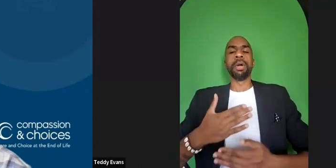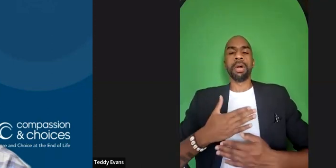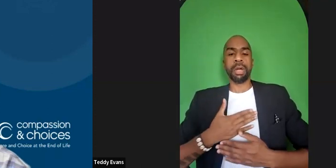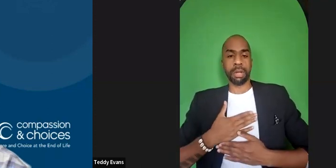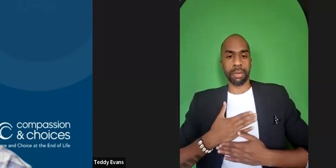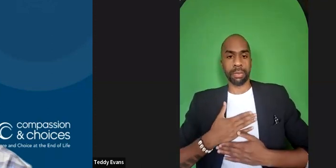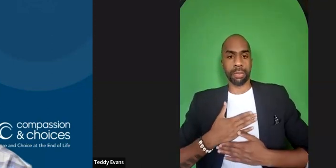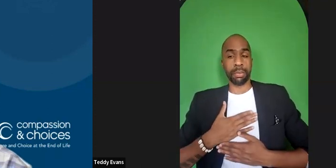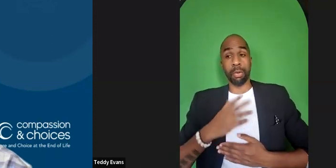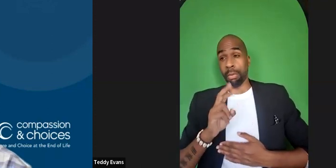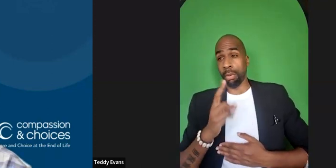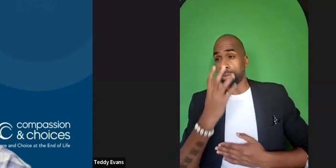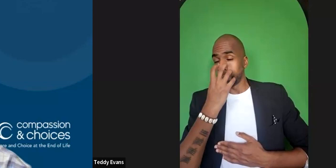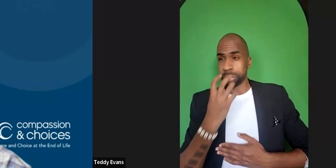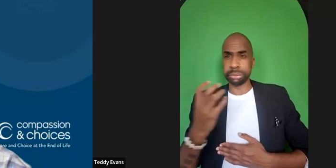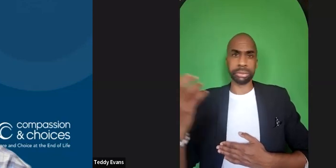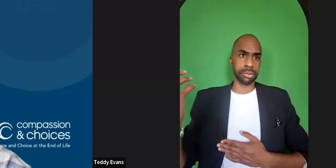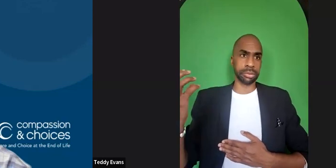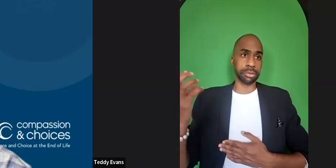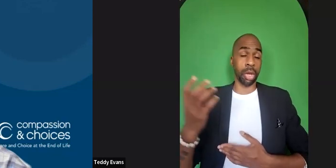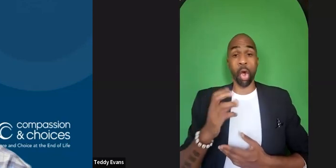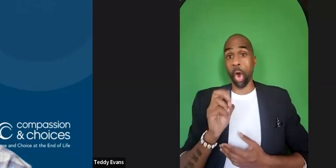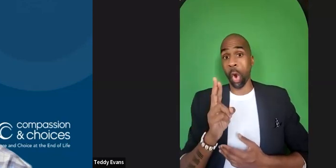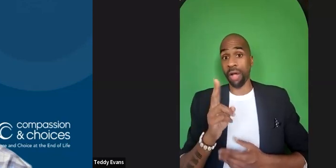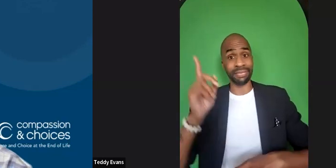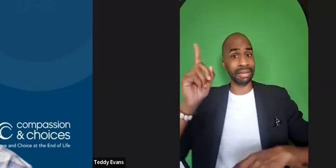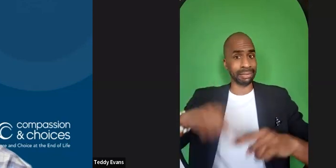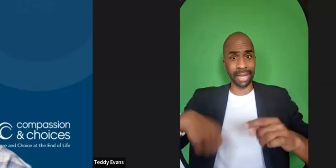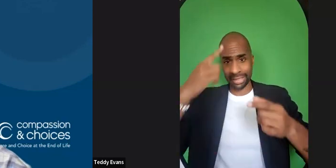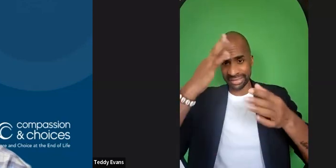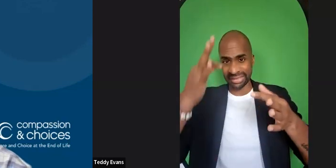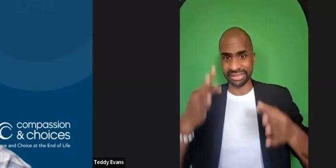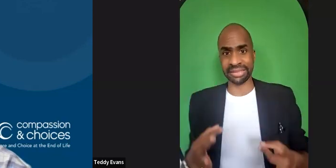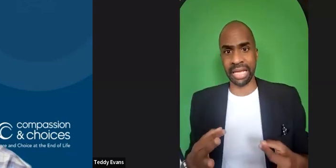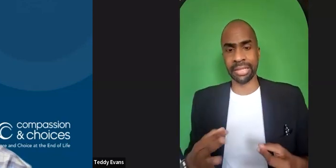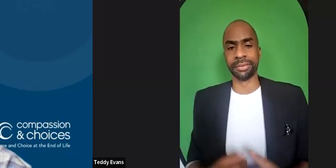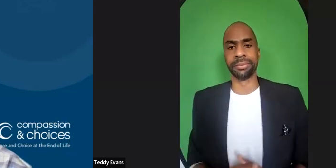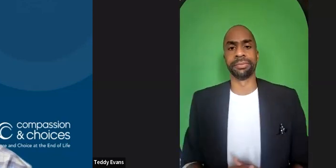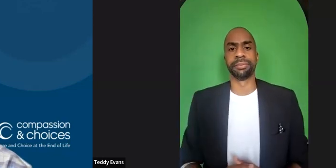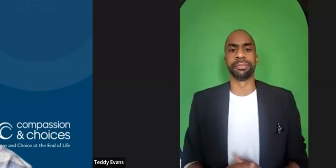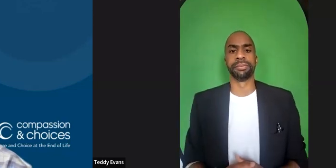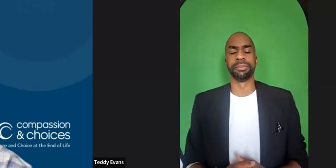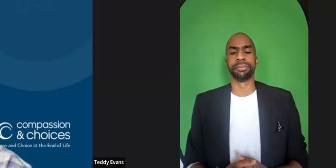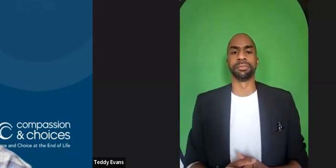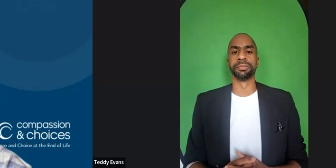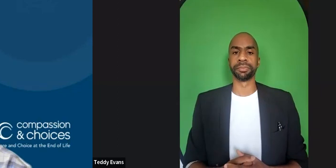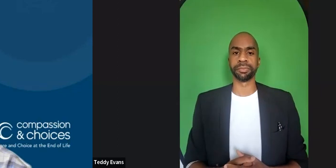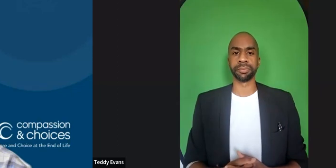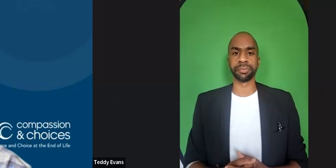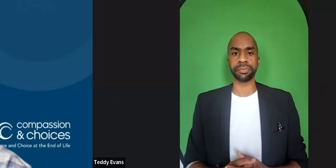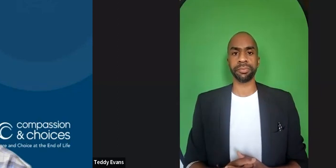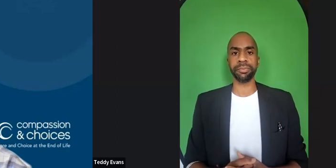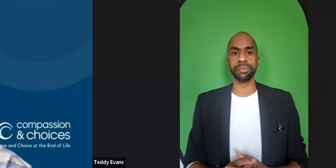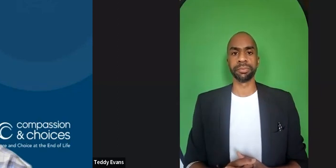hand, you know, they may not have the capacity to make the decision to not use wear their mask, but at the same time, it